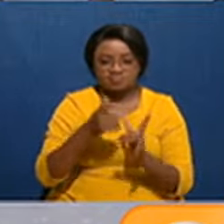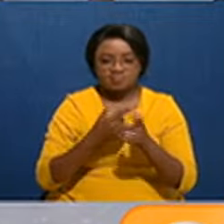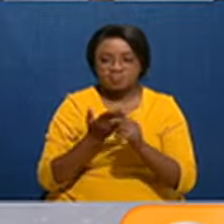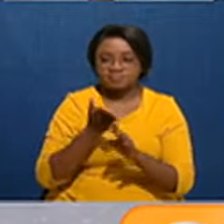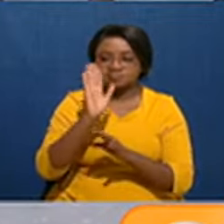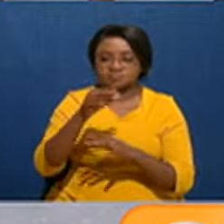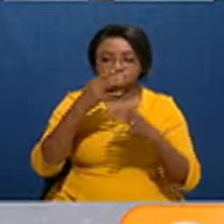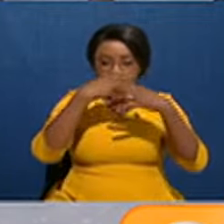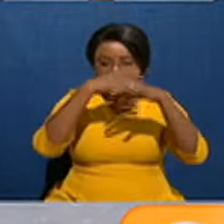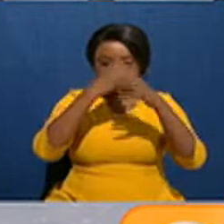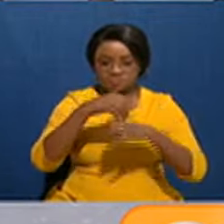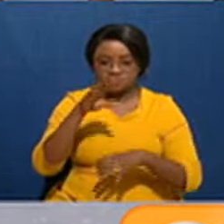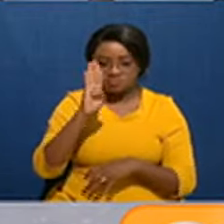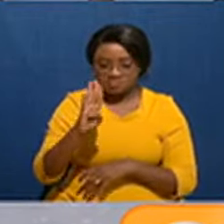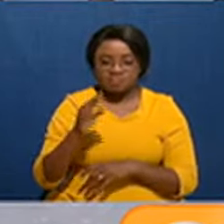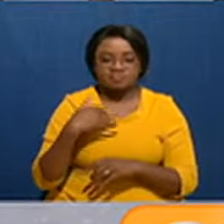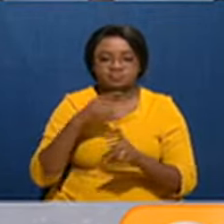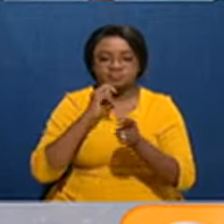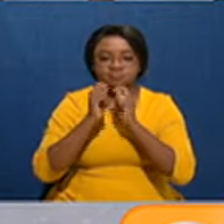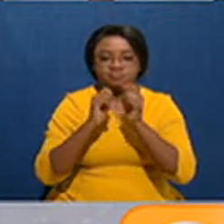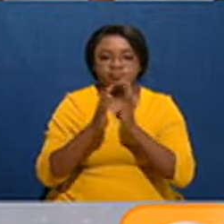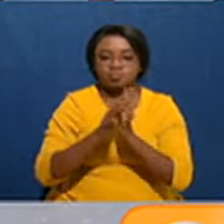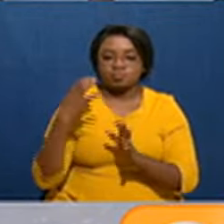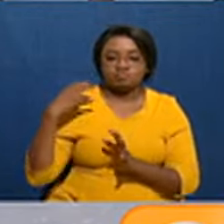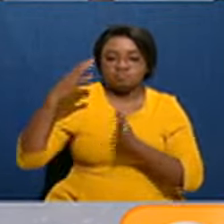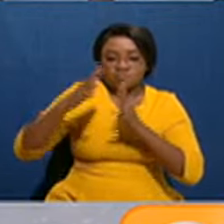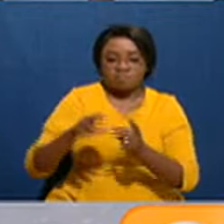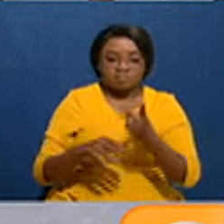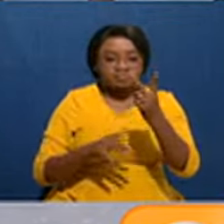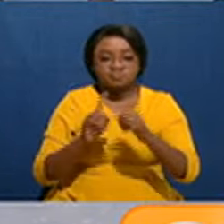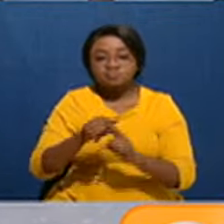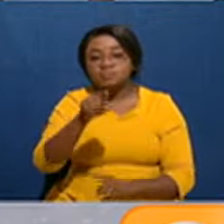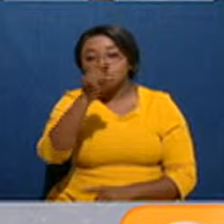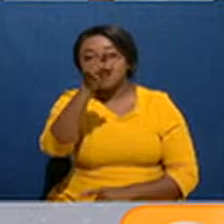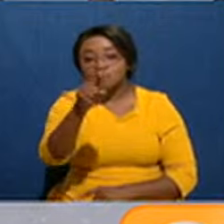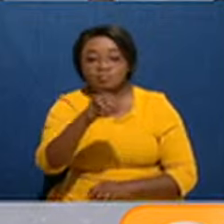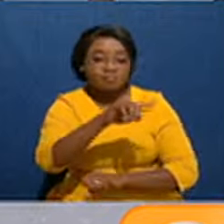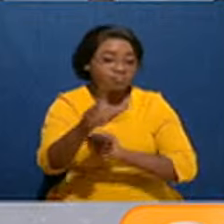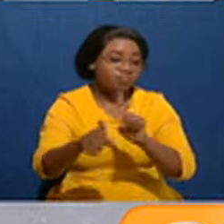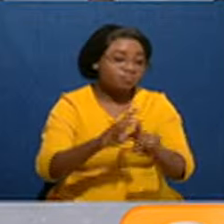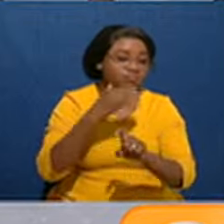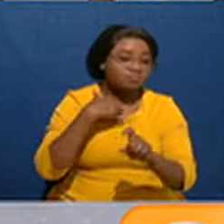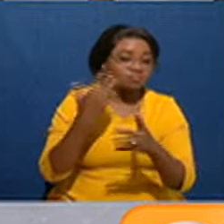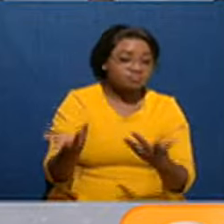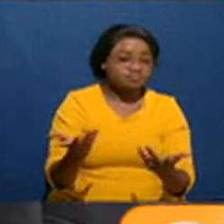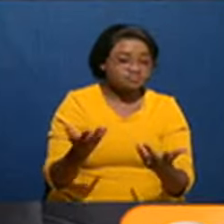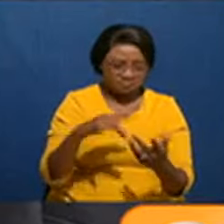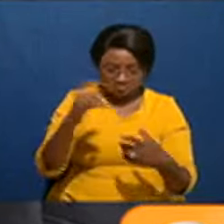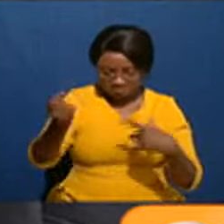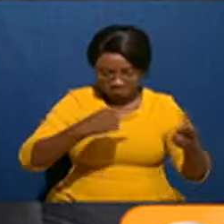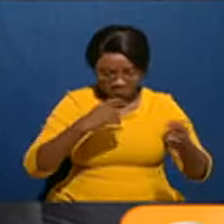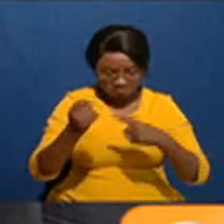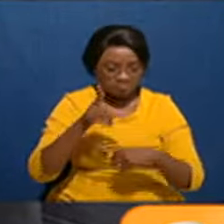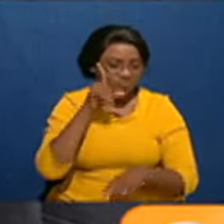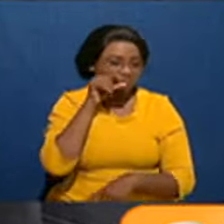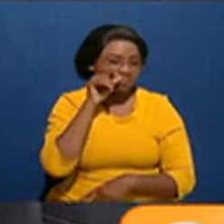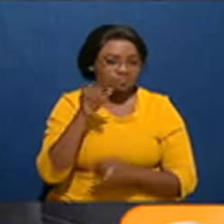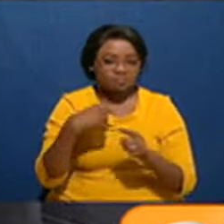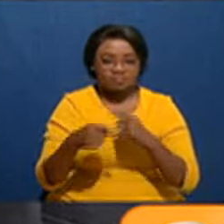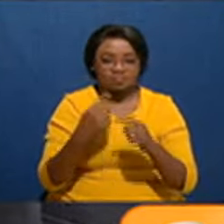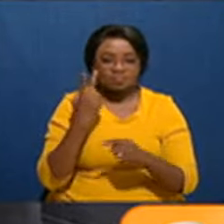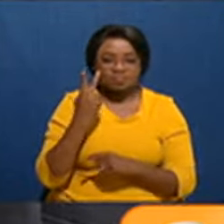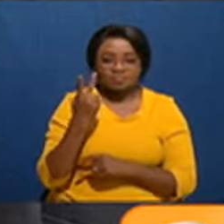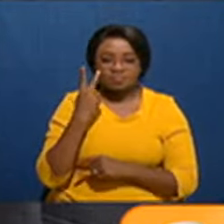B for the debate with the two candidates. In the meantime, what are your questions? What are your comments? Tweets are coming in very thick and